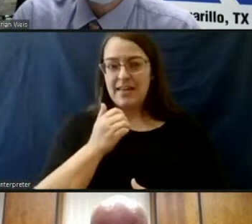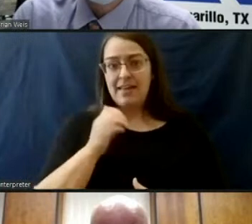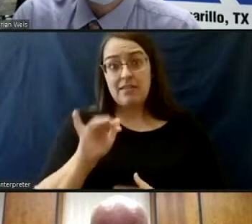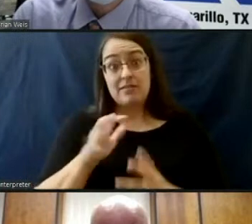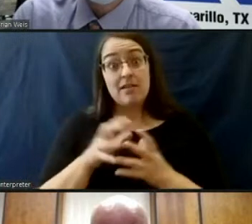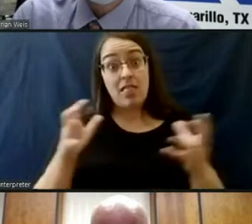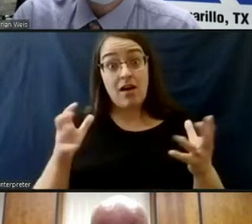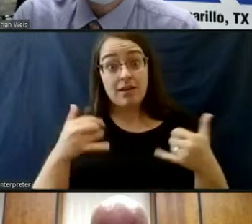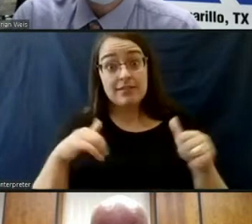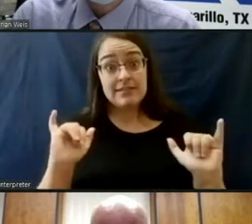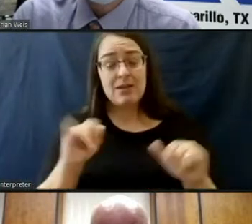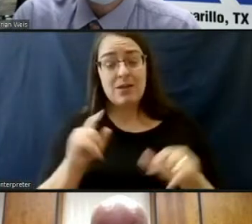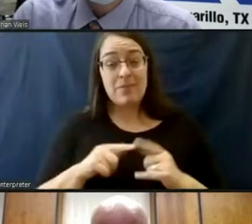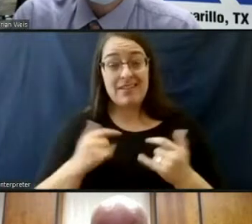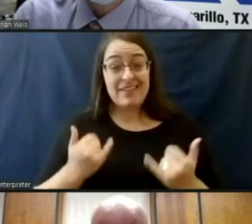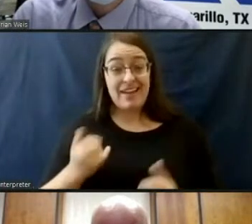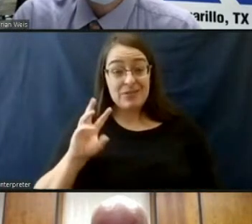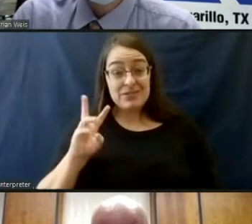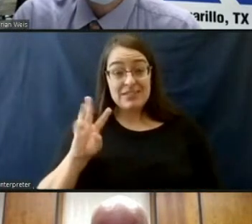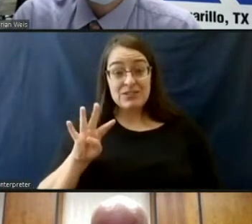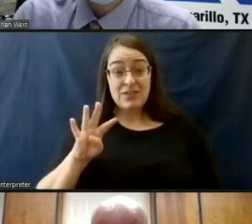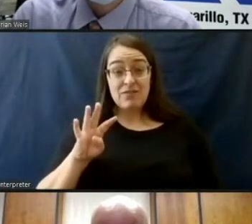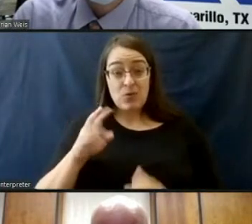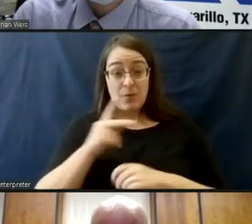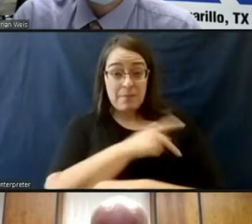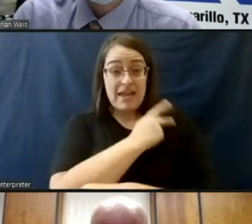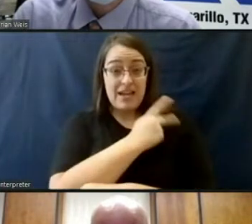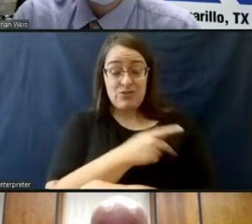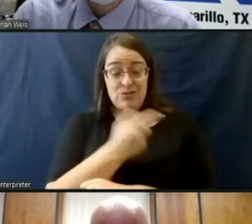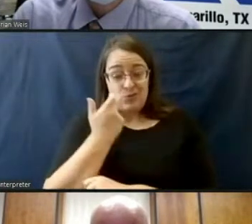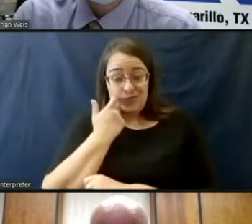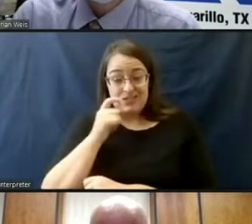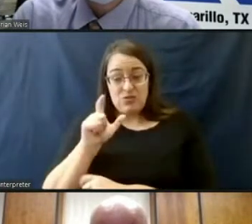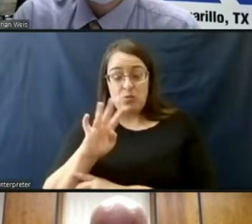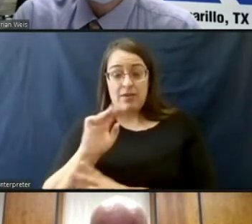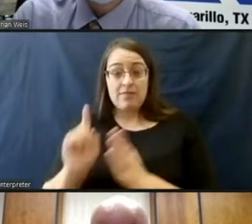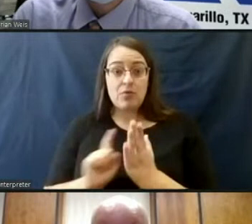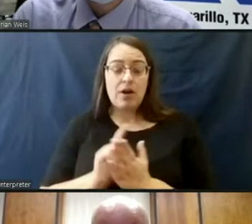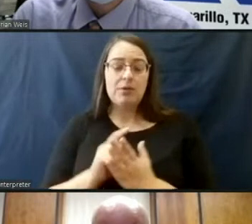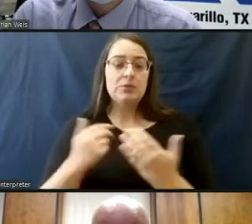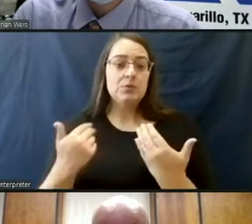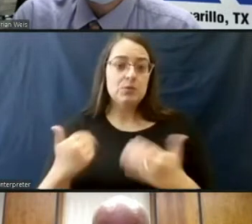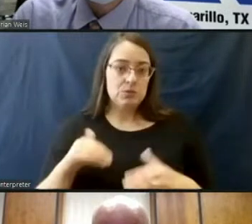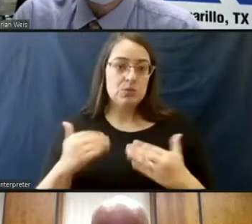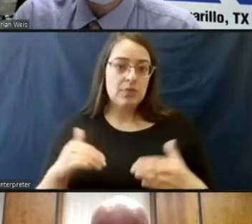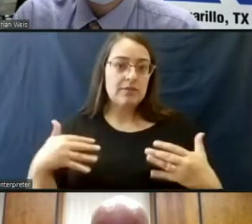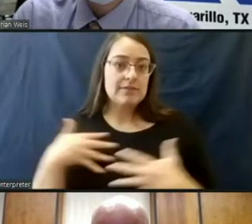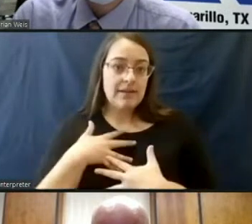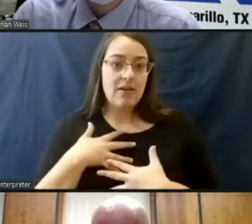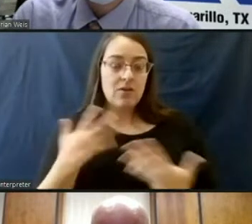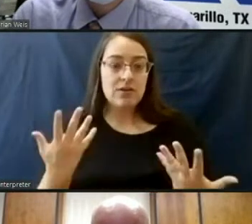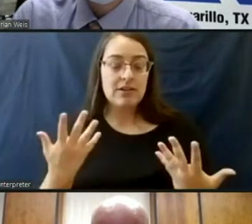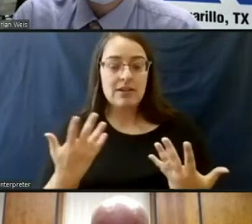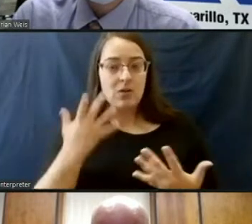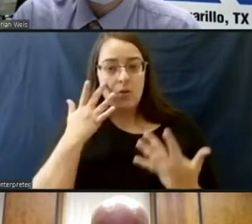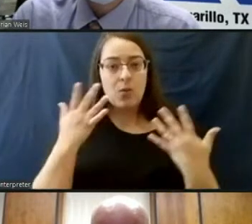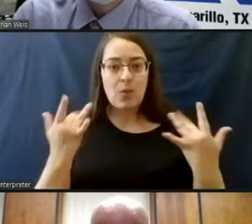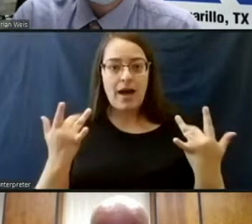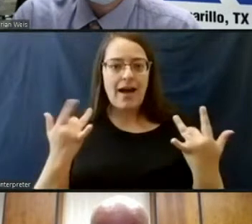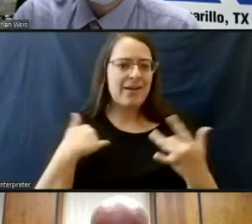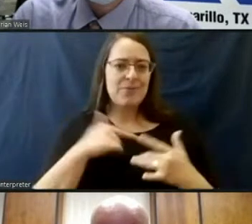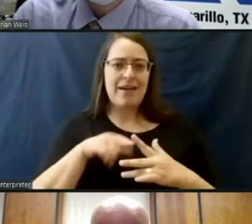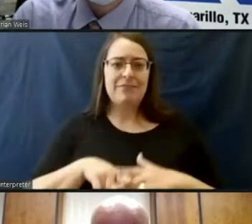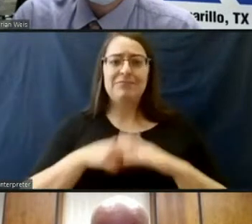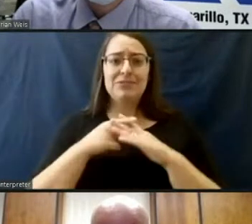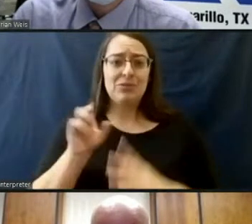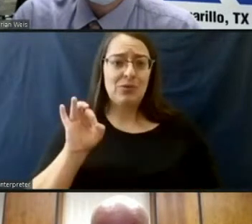That's 64 in the past 24 hours is, to me, disturbing. Again, because we're not even in the technical flu